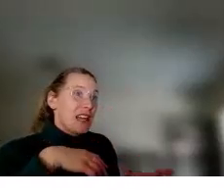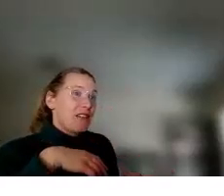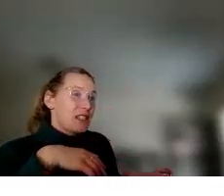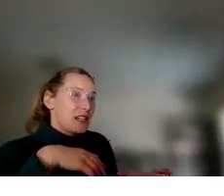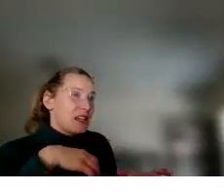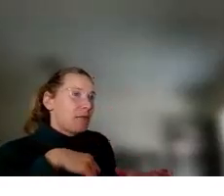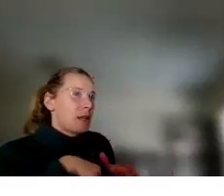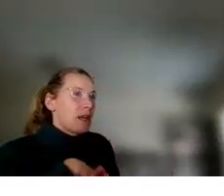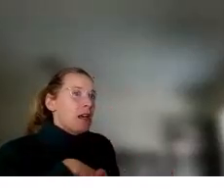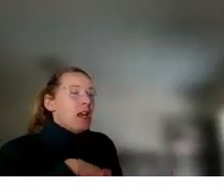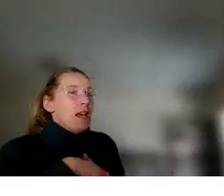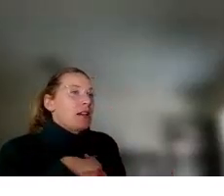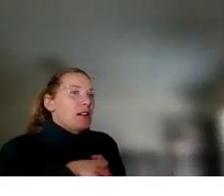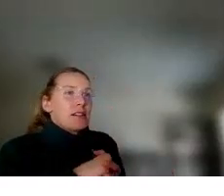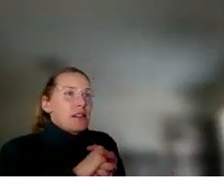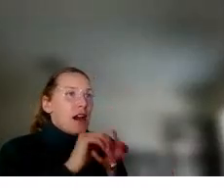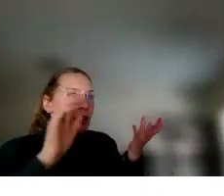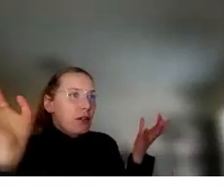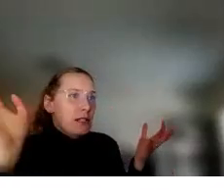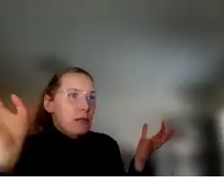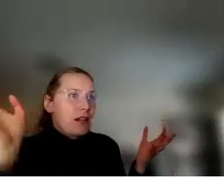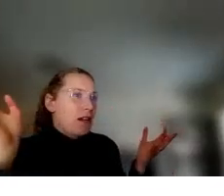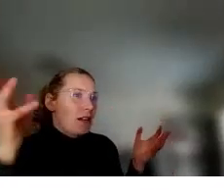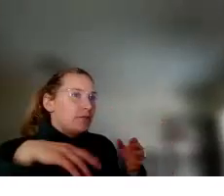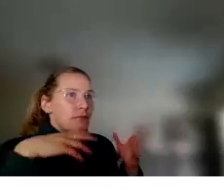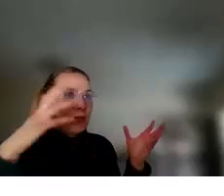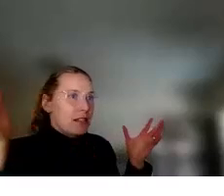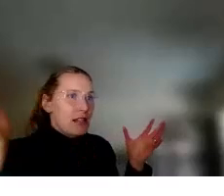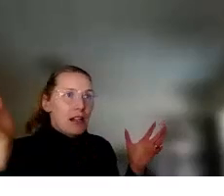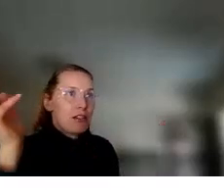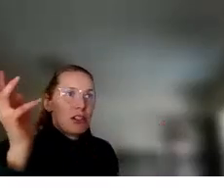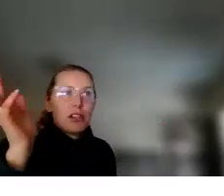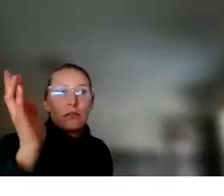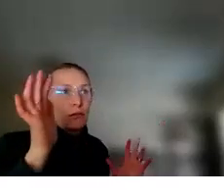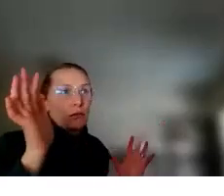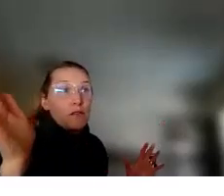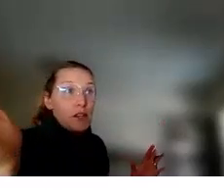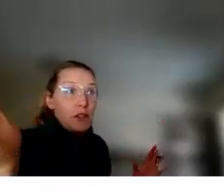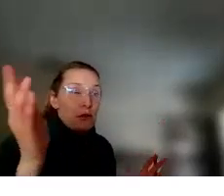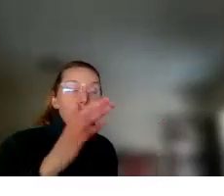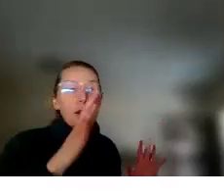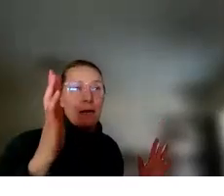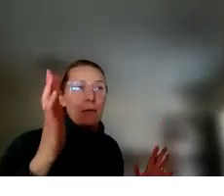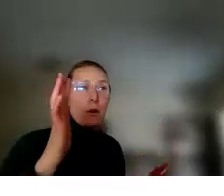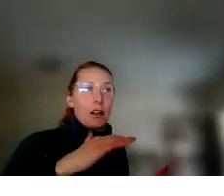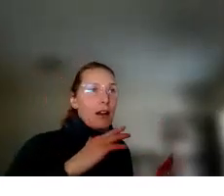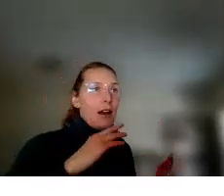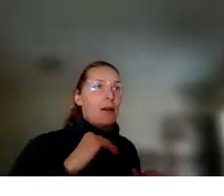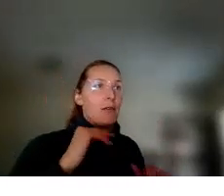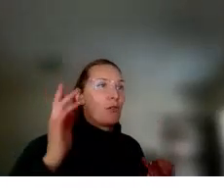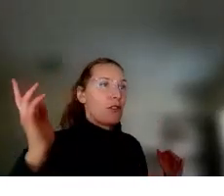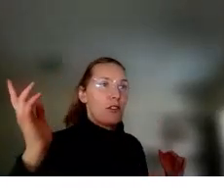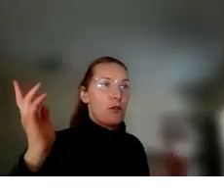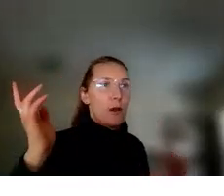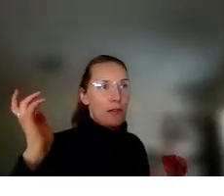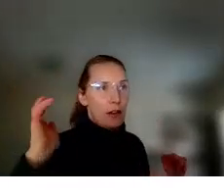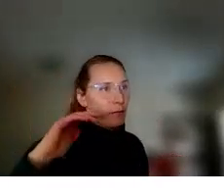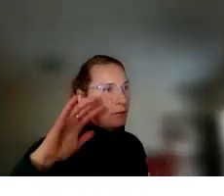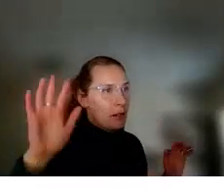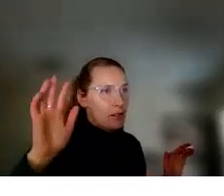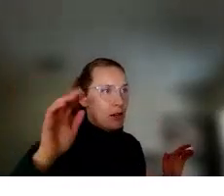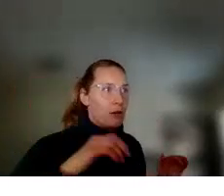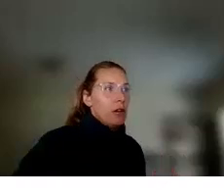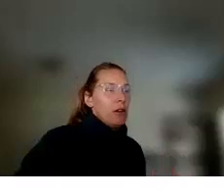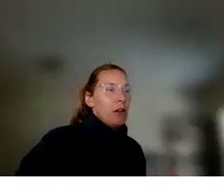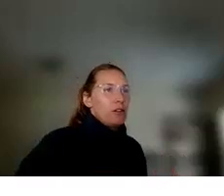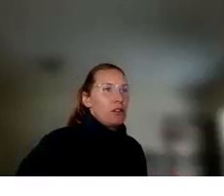on CFC, and there's not going to be a Telegen review anymore for the new